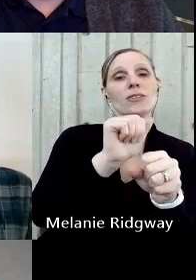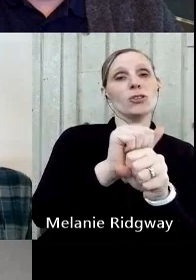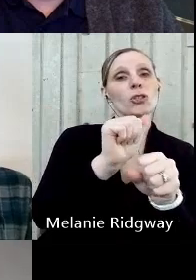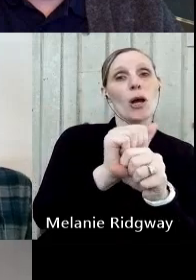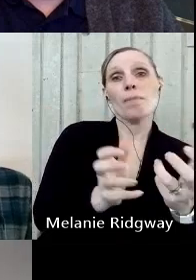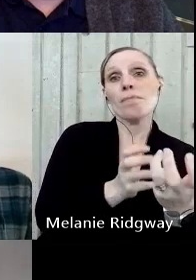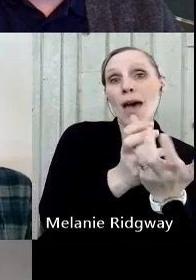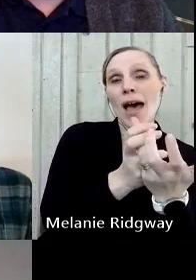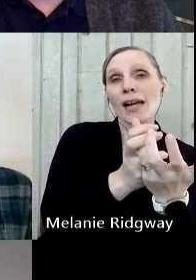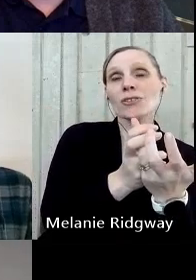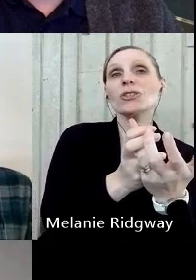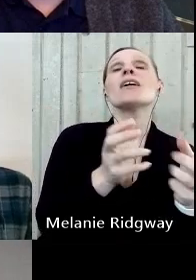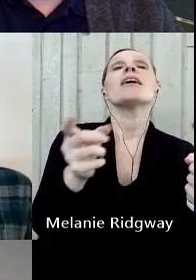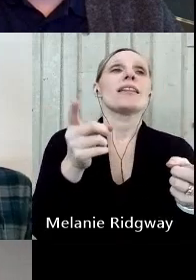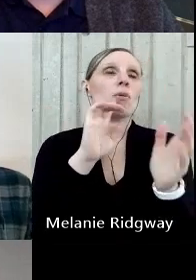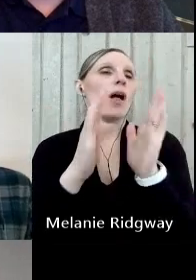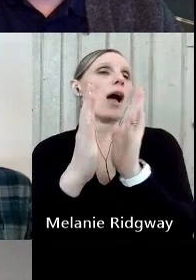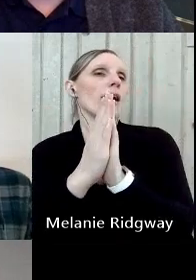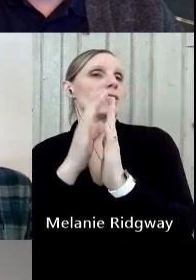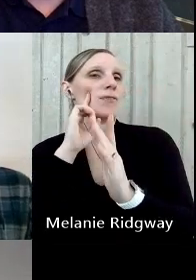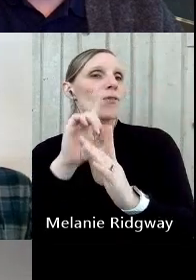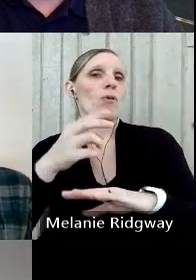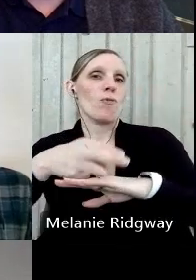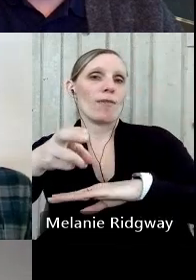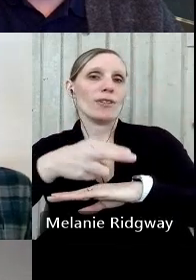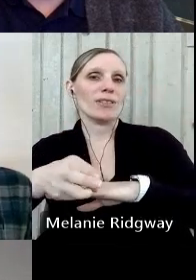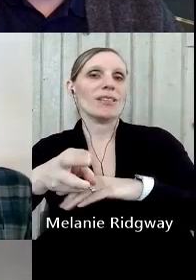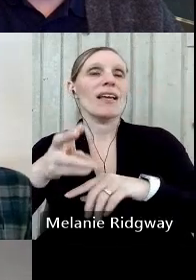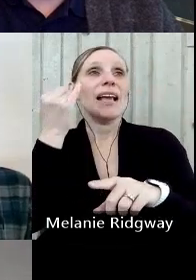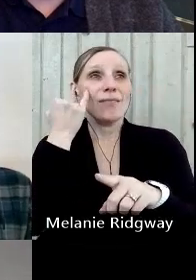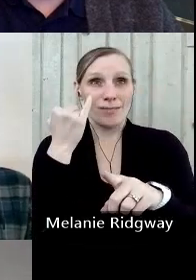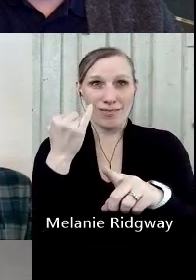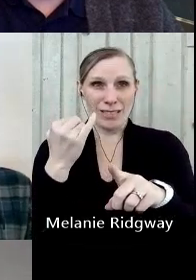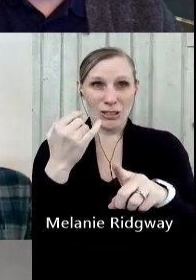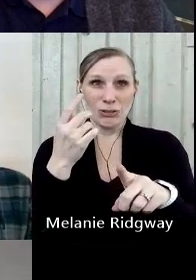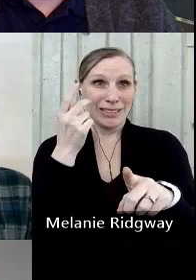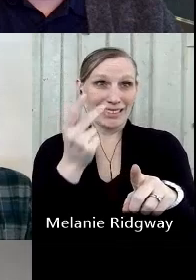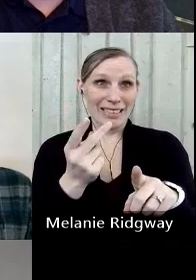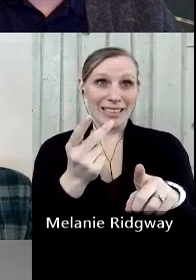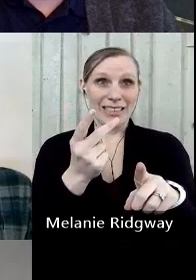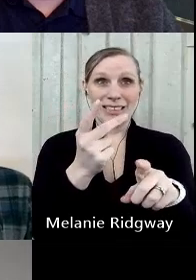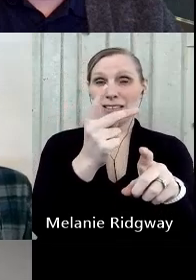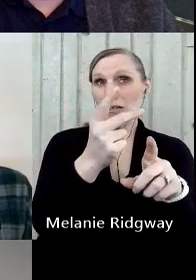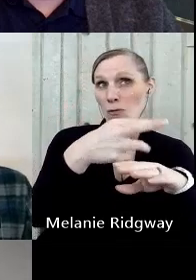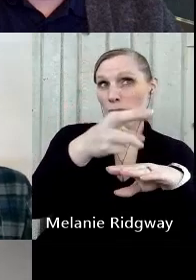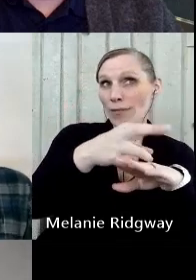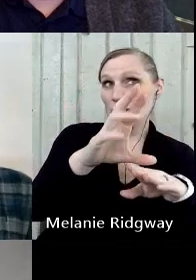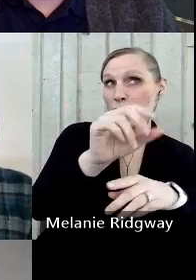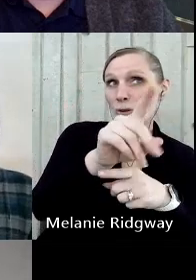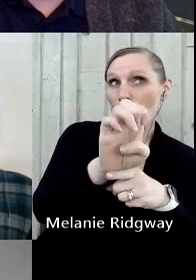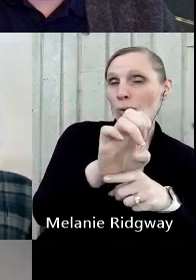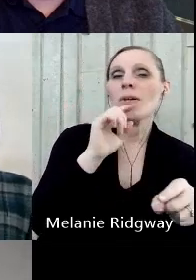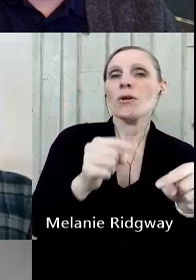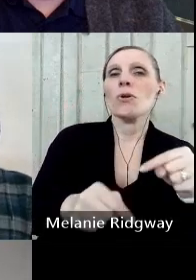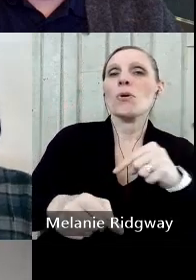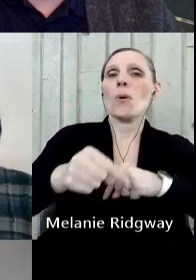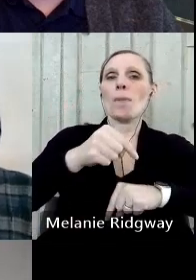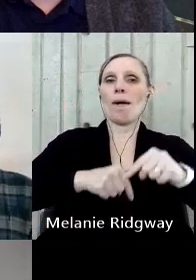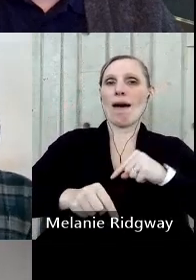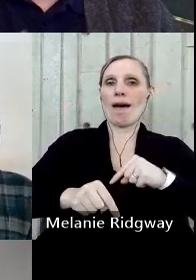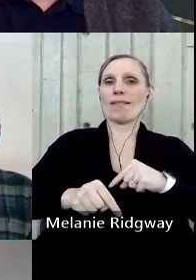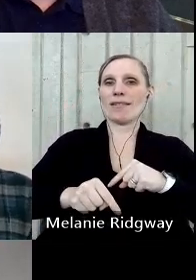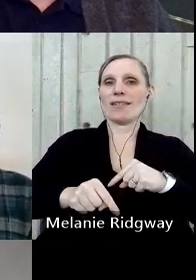code needs to go back a step in that online for a job creation, account creation,